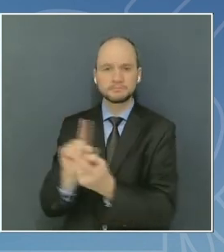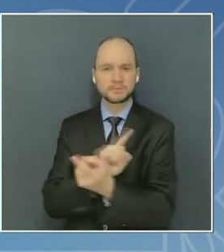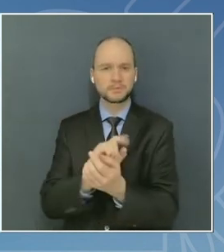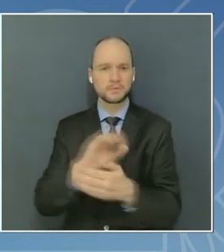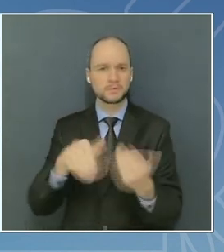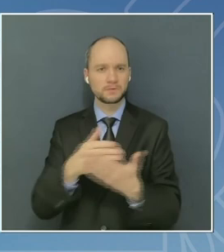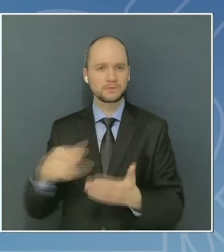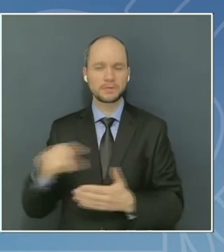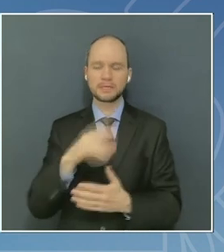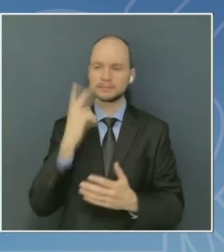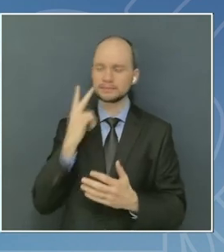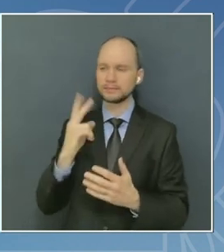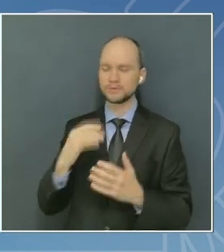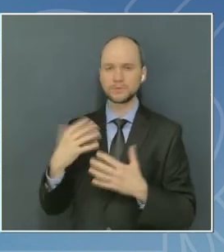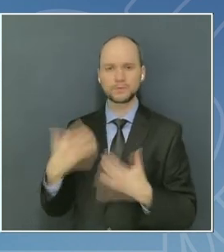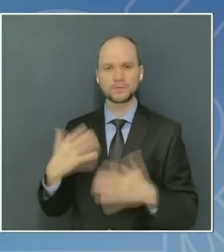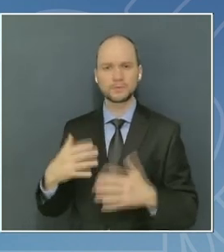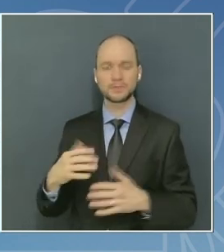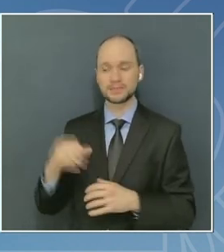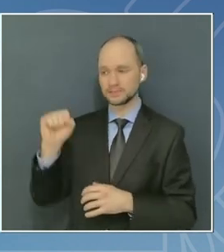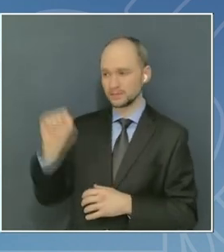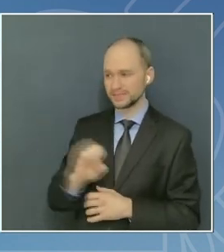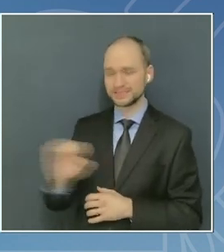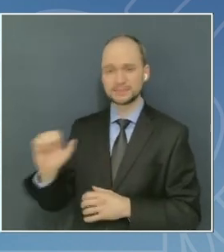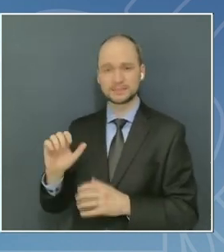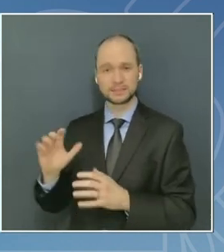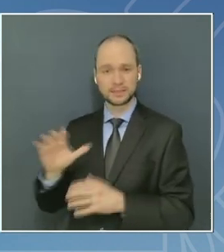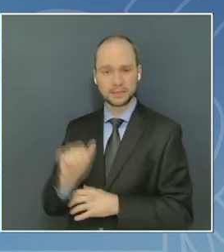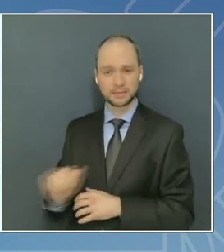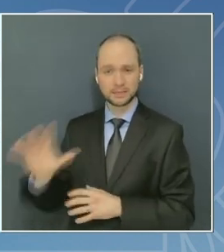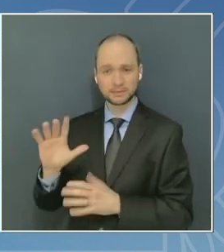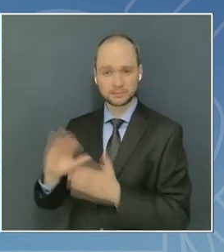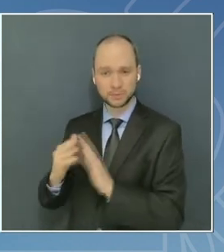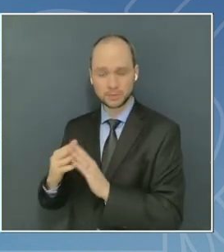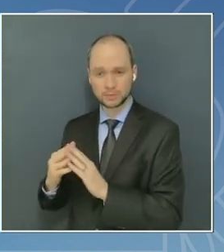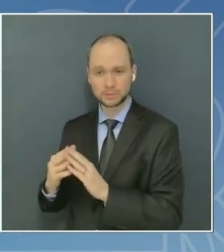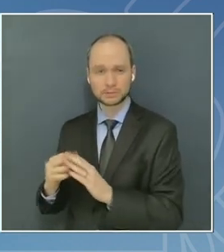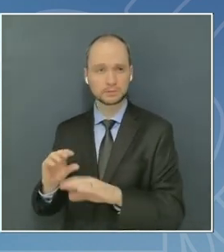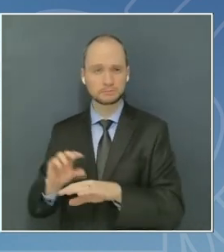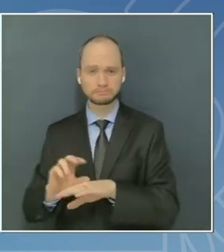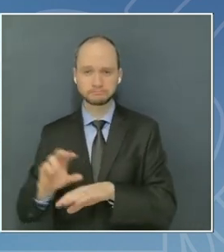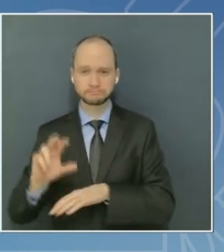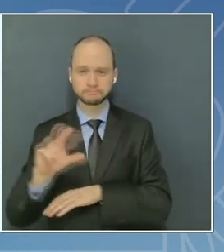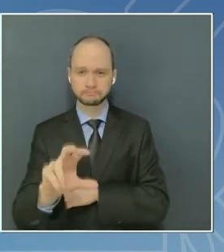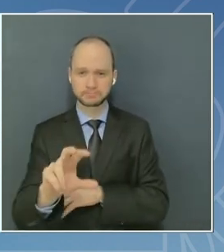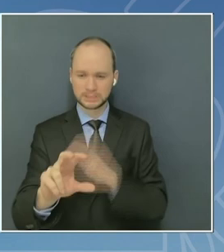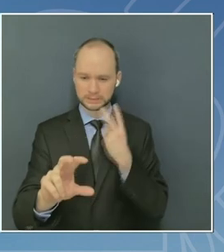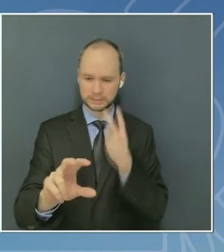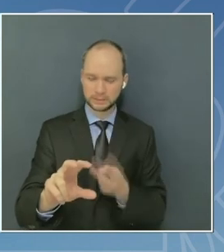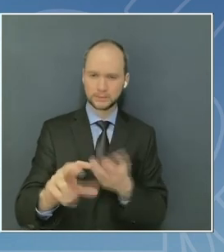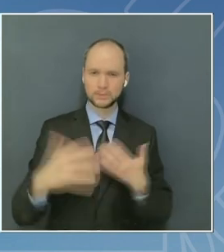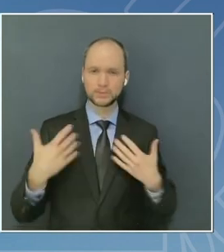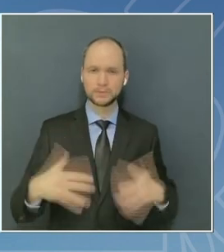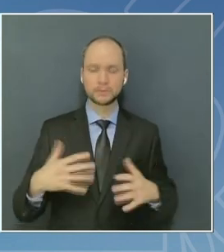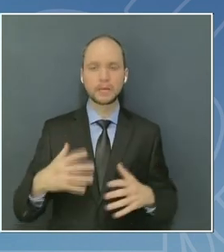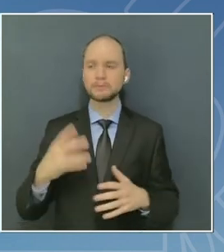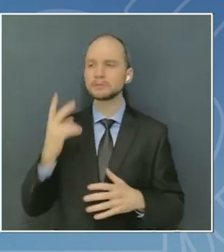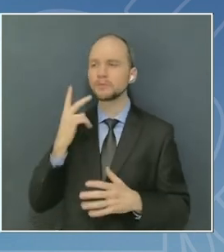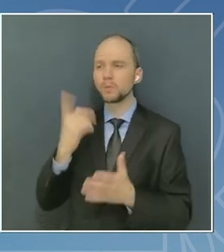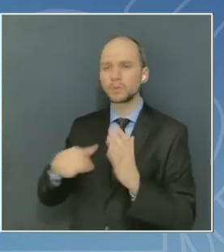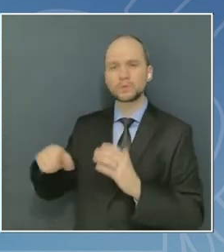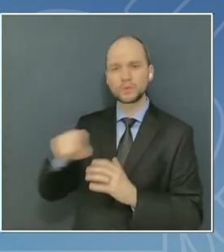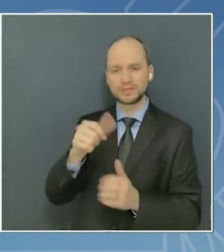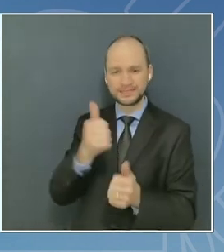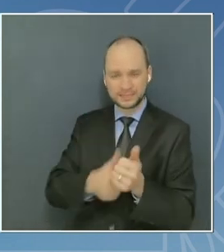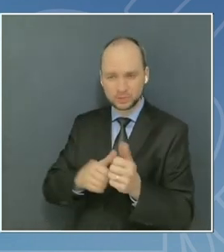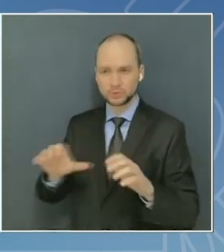Southeast Asian American community has done and what I'm sure you've done and what you all will continue to do. And to those of us who are